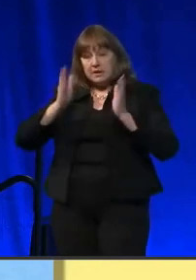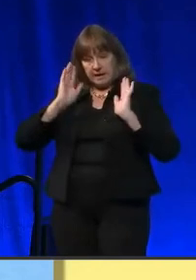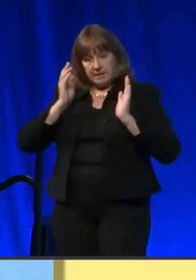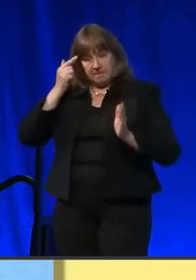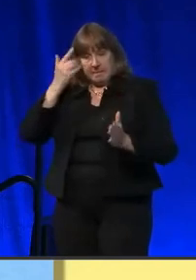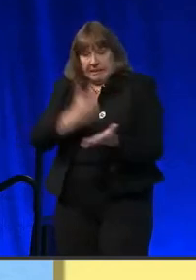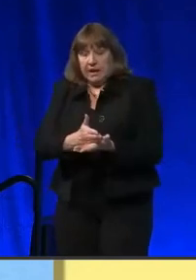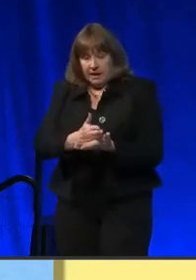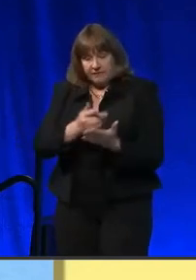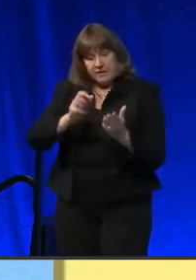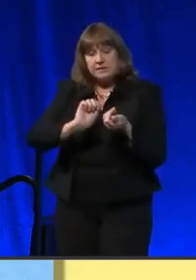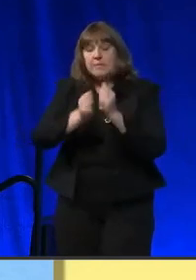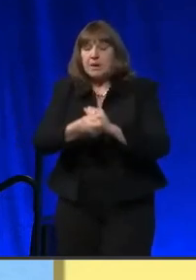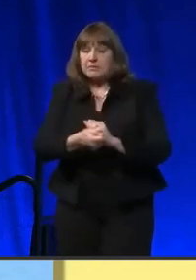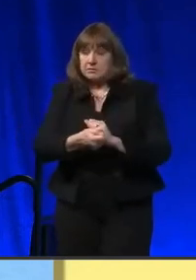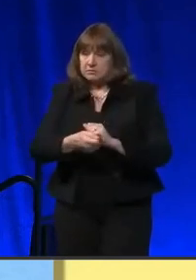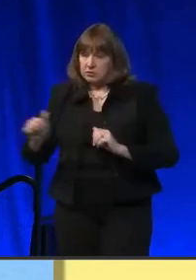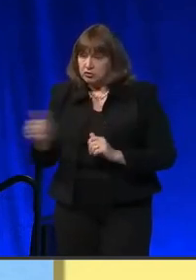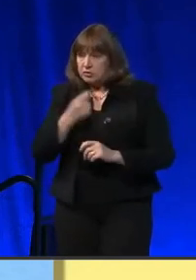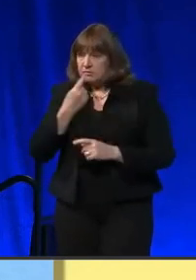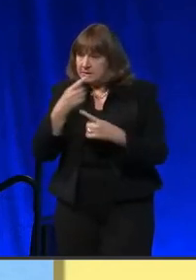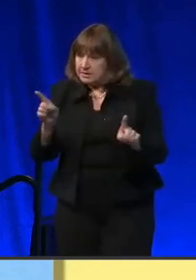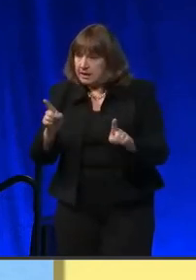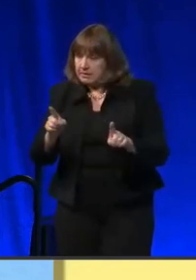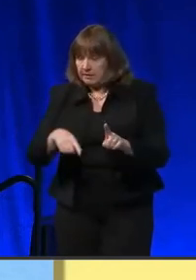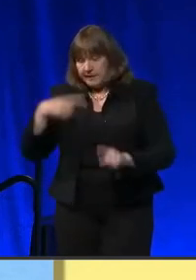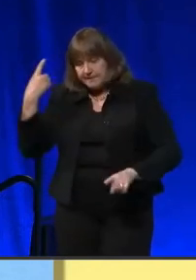amendment says, we should be arguing for